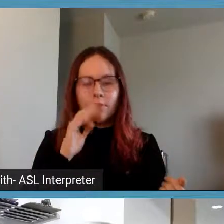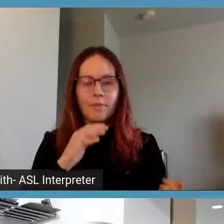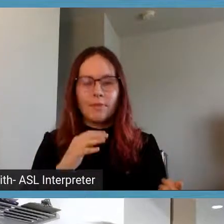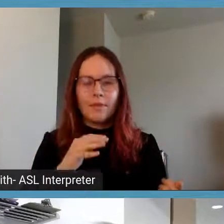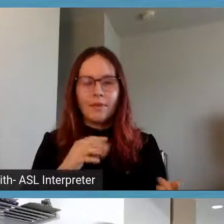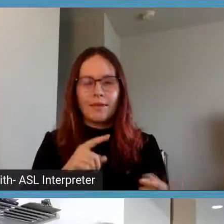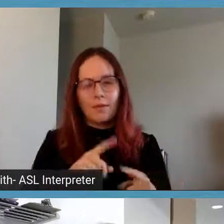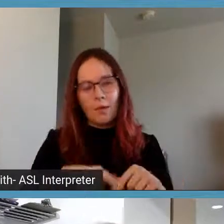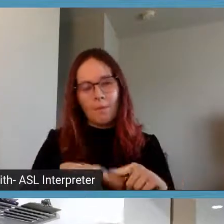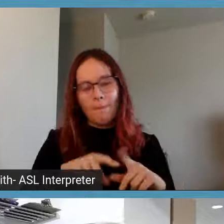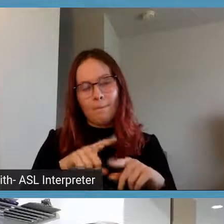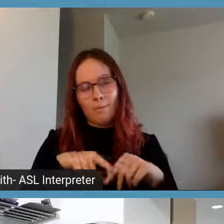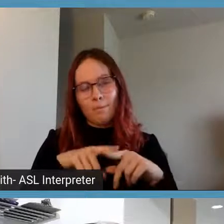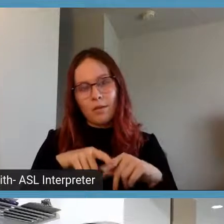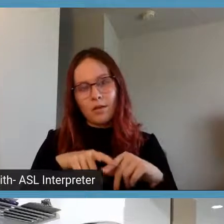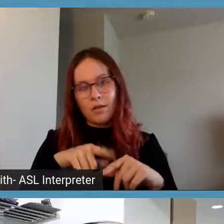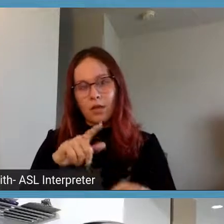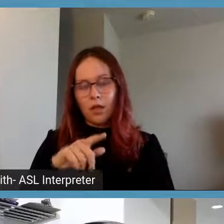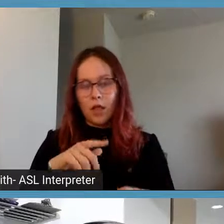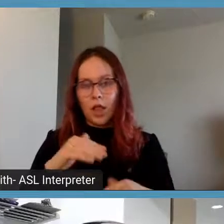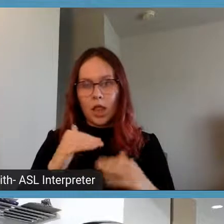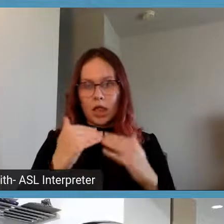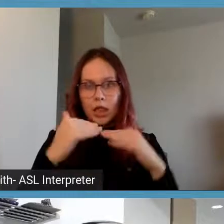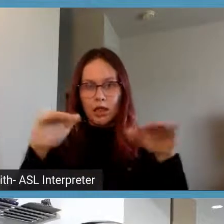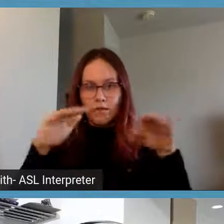you are in staffing, I think a lot of the